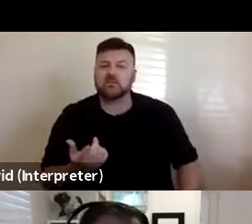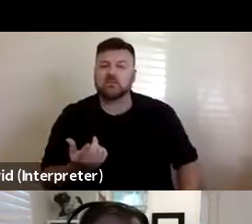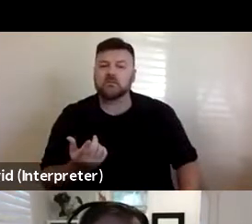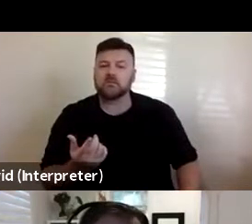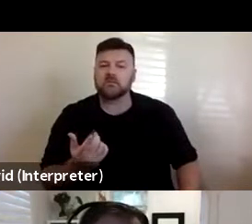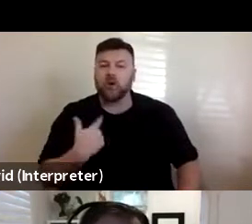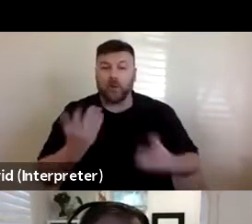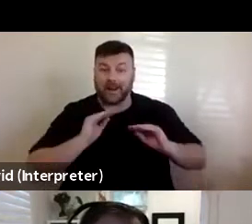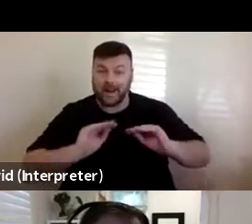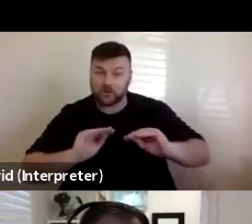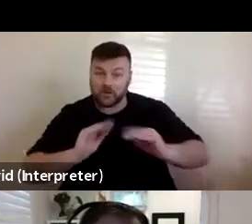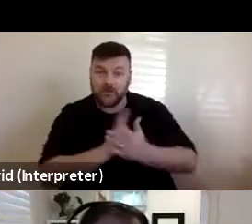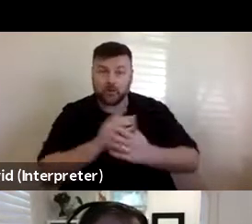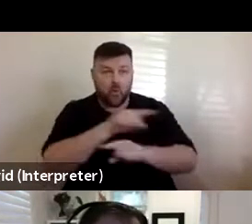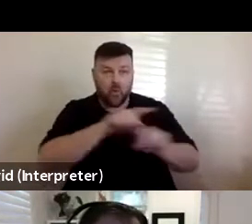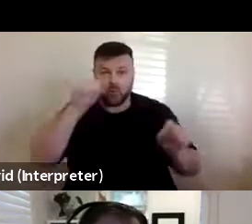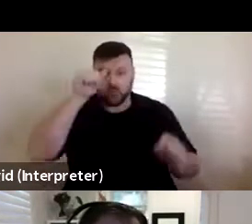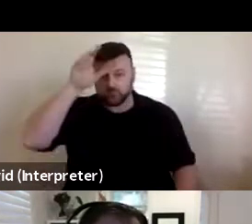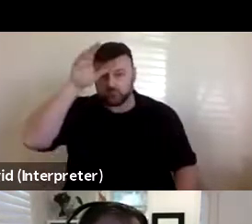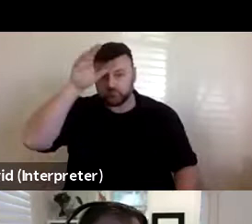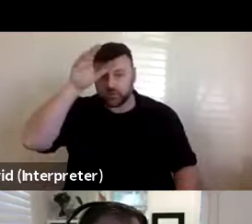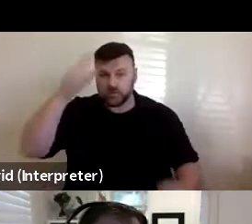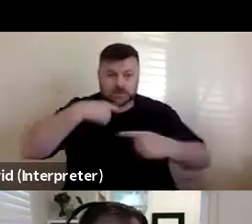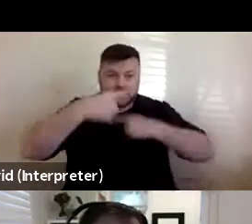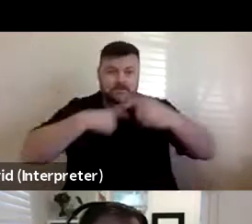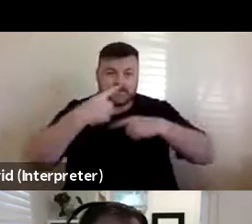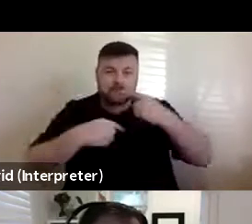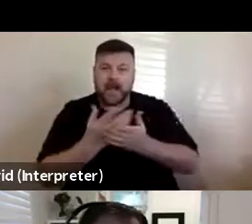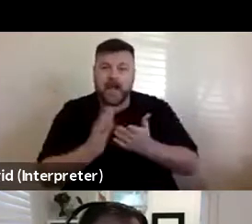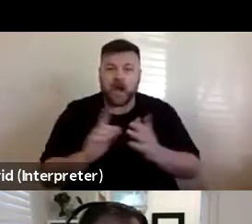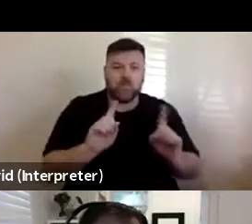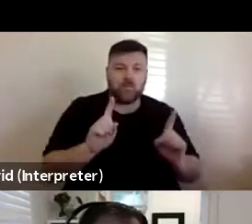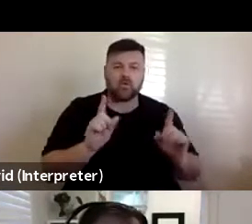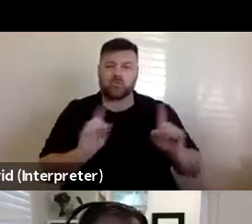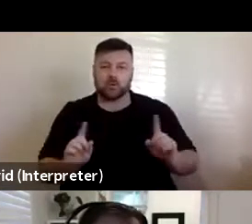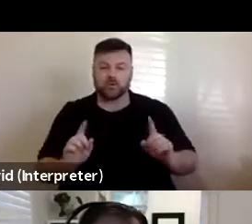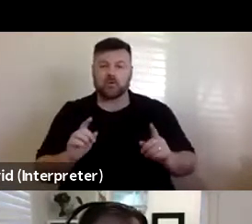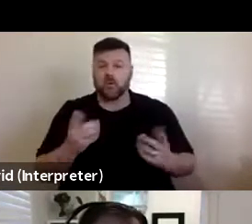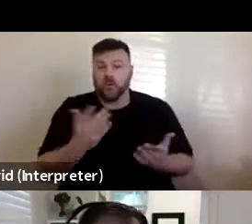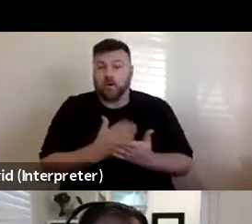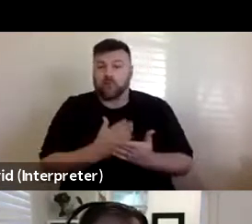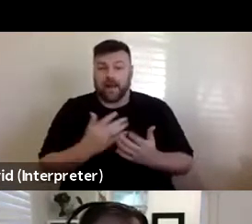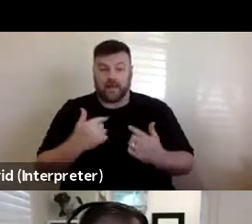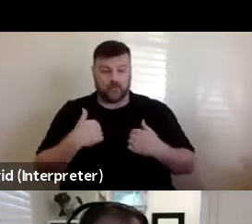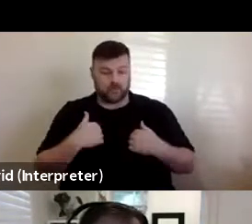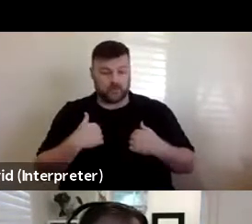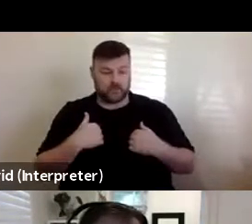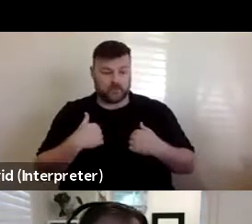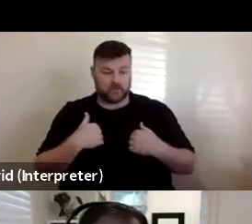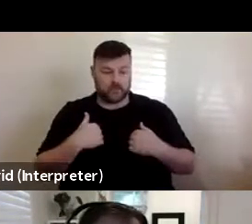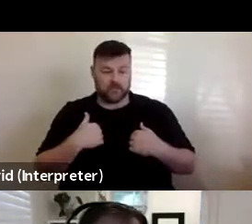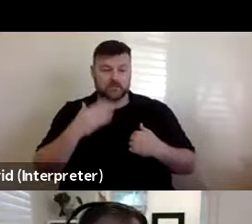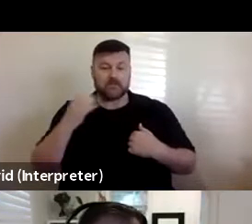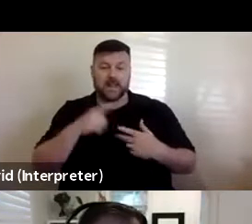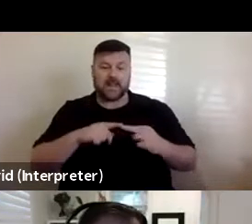be underestimated, because we're just not at a point where either operationally or from an audience perspective that